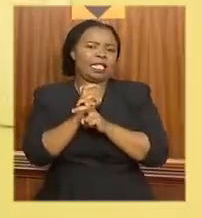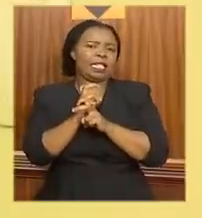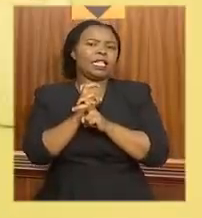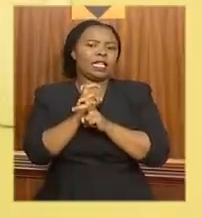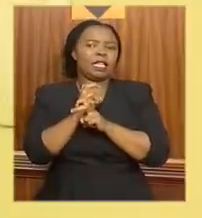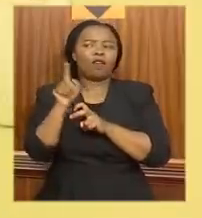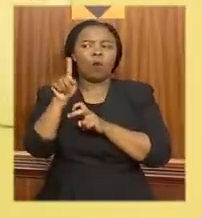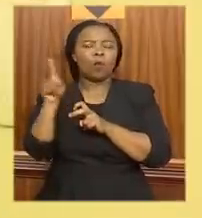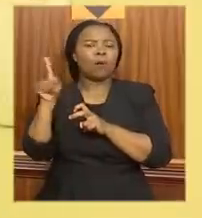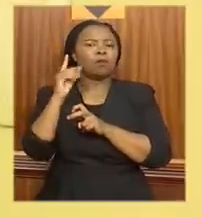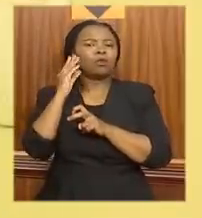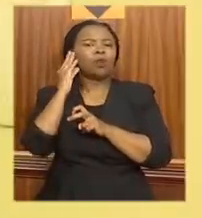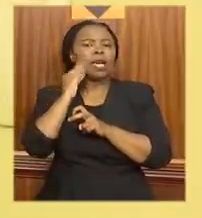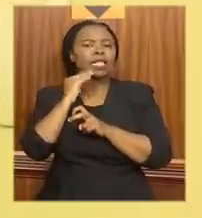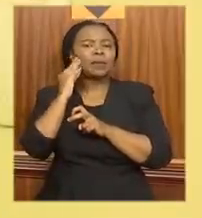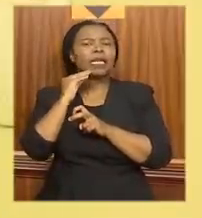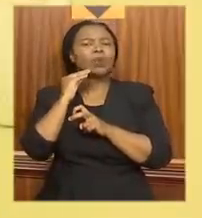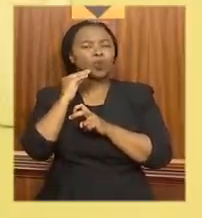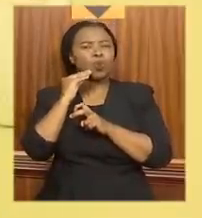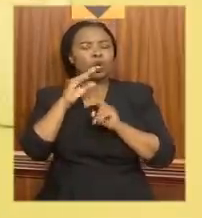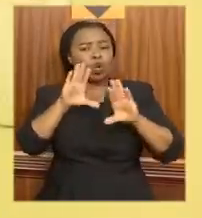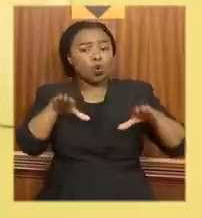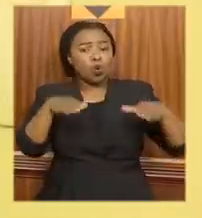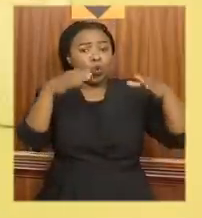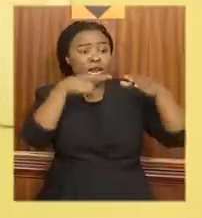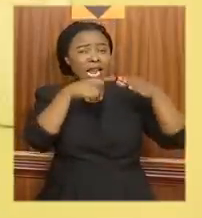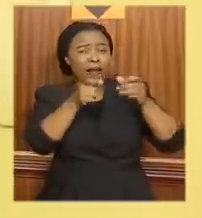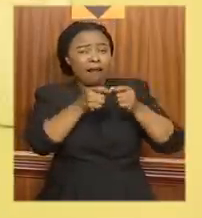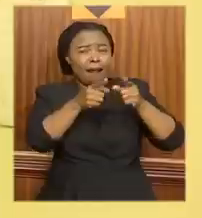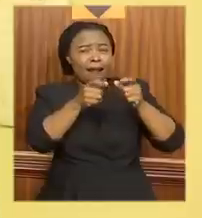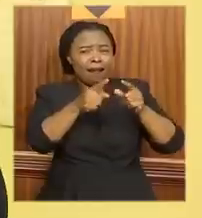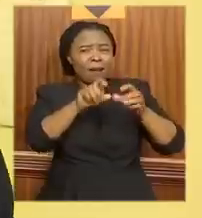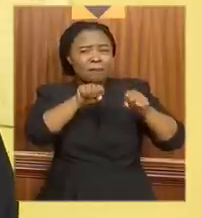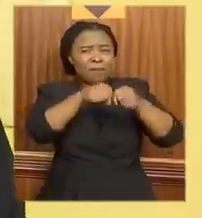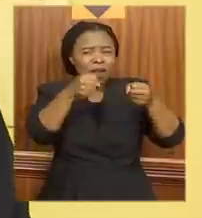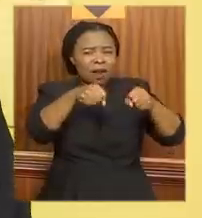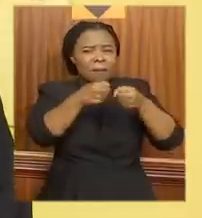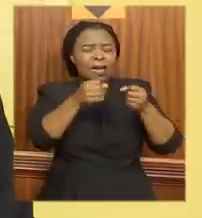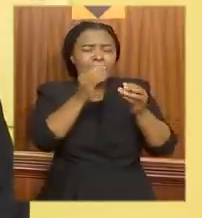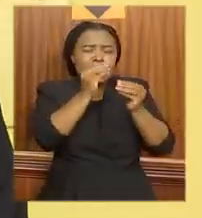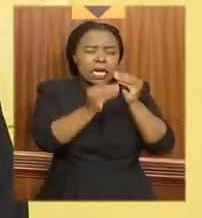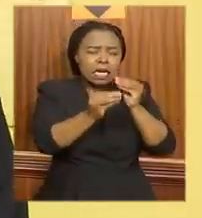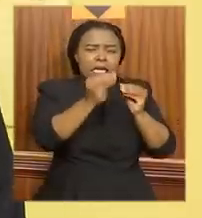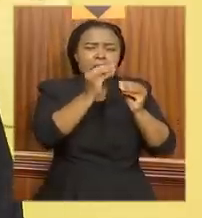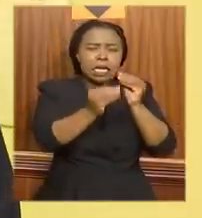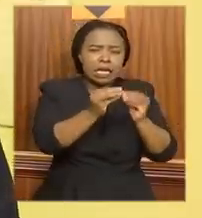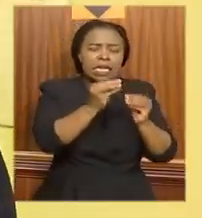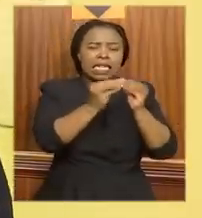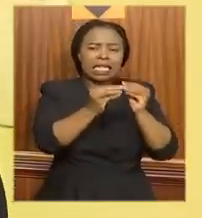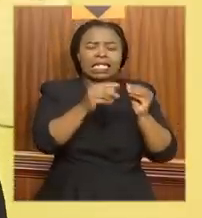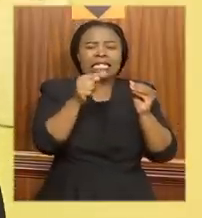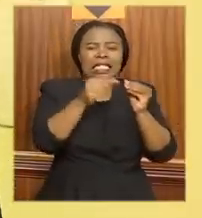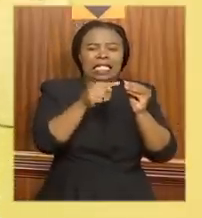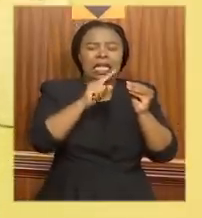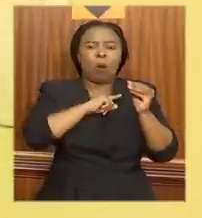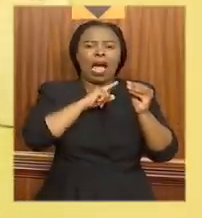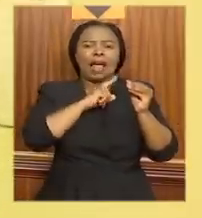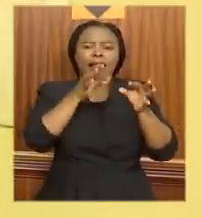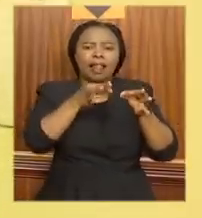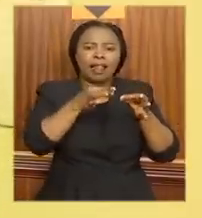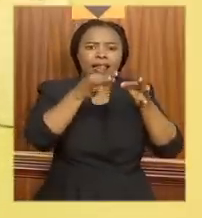them to repair the units that break from time to time because of the red tape and the